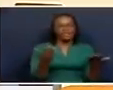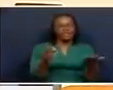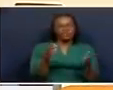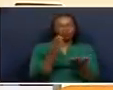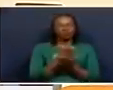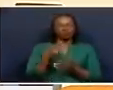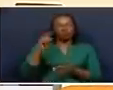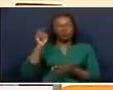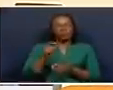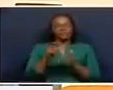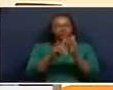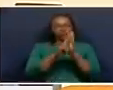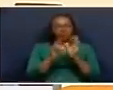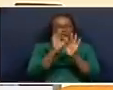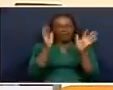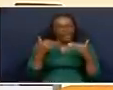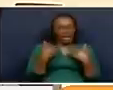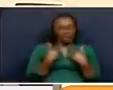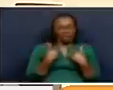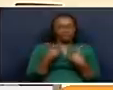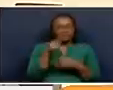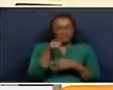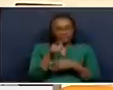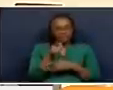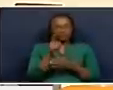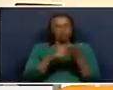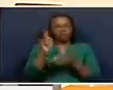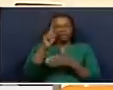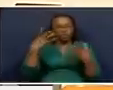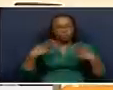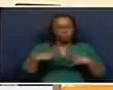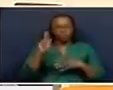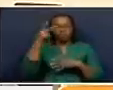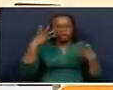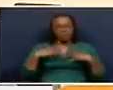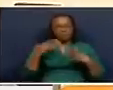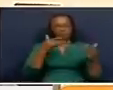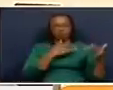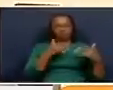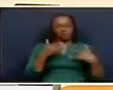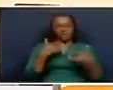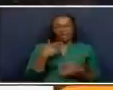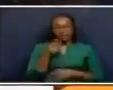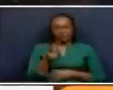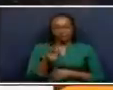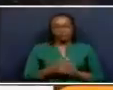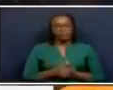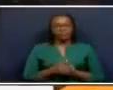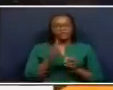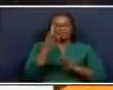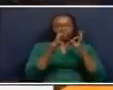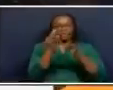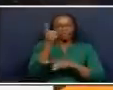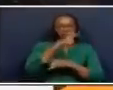must focus on the issues, and that is what Nairobians and Kenyans are concerned about. PLO, 33 days, 33 nights